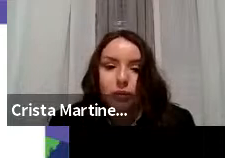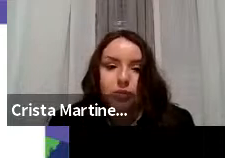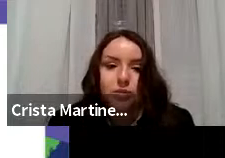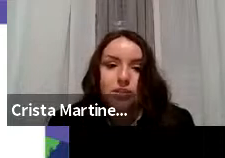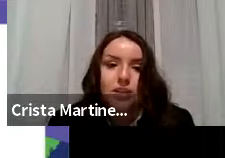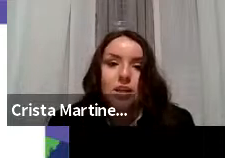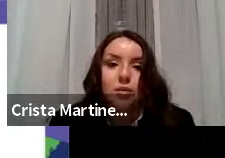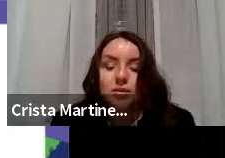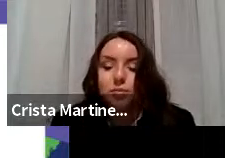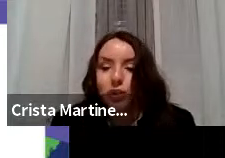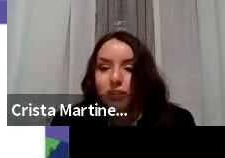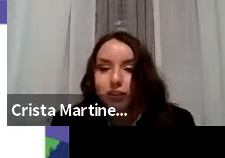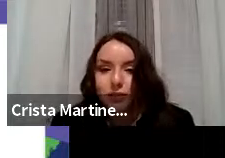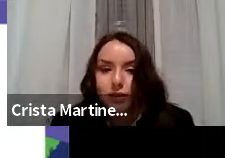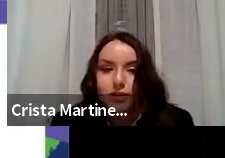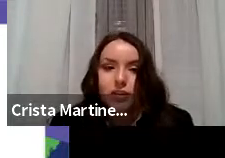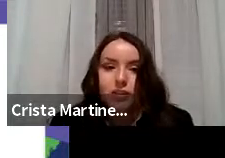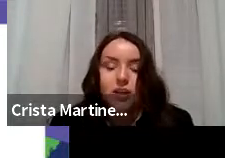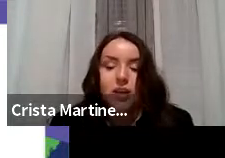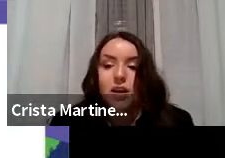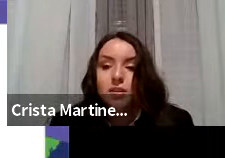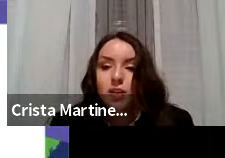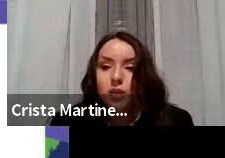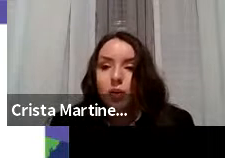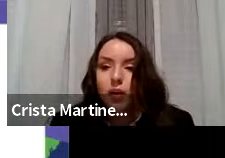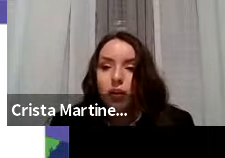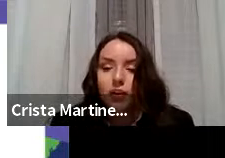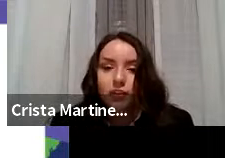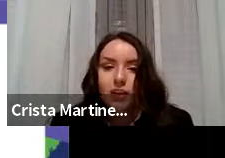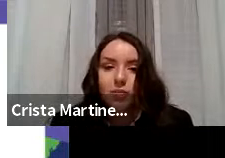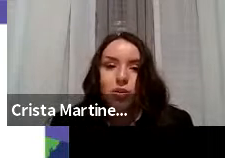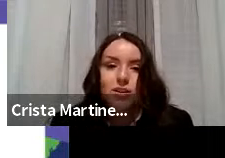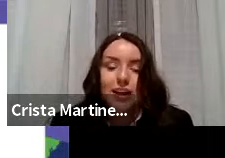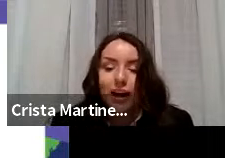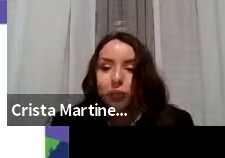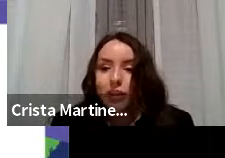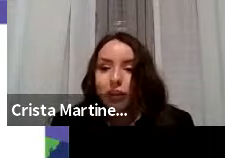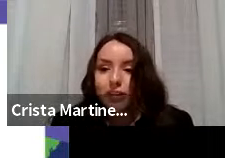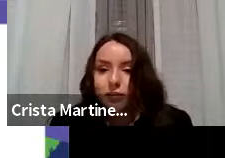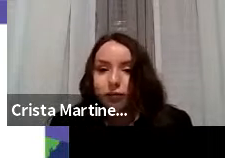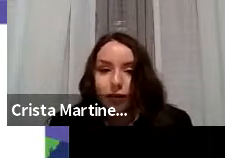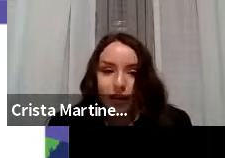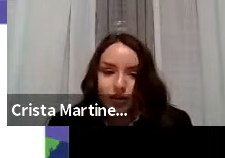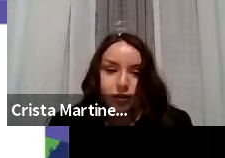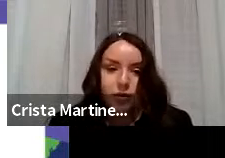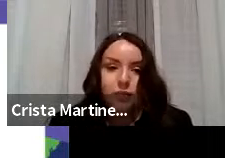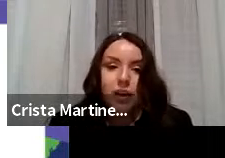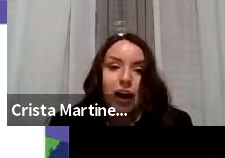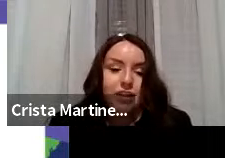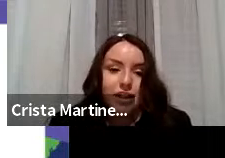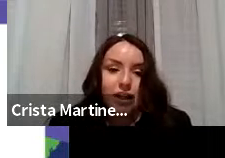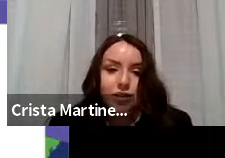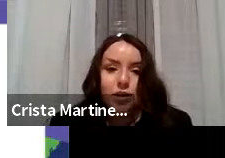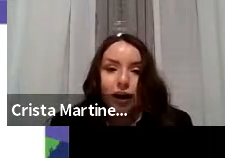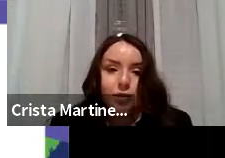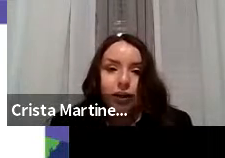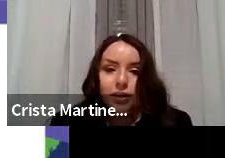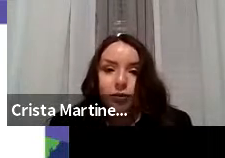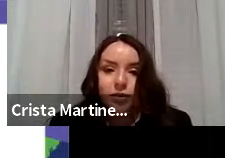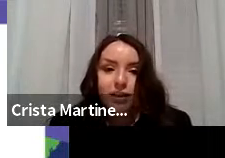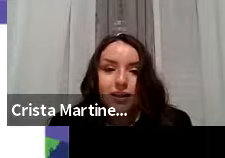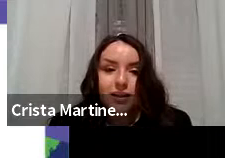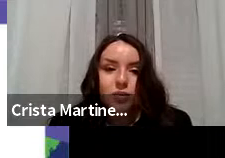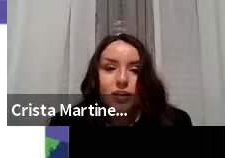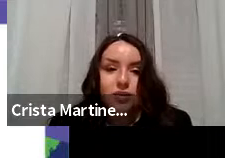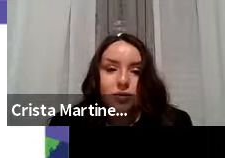we were able to see, was embracing differences. So their theme was that equity is foundational. Educational